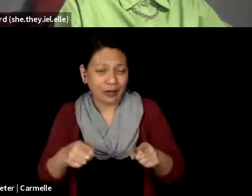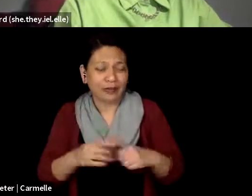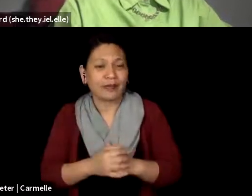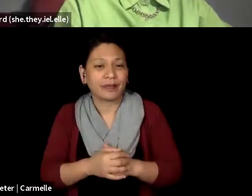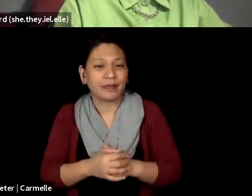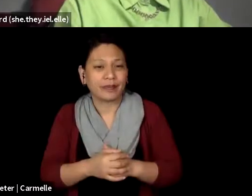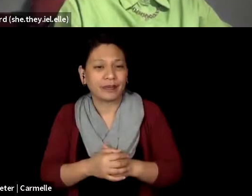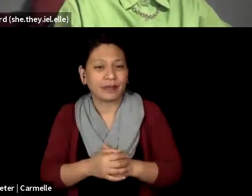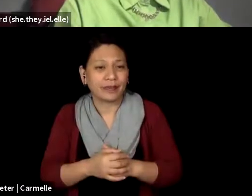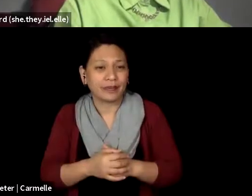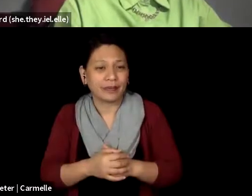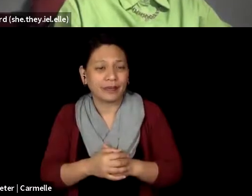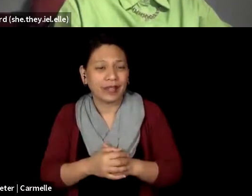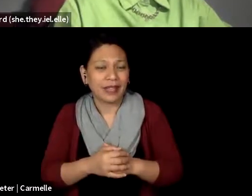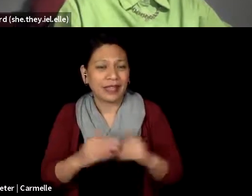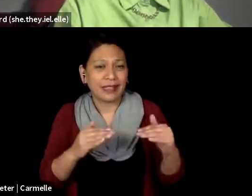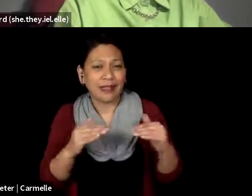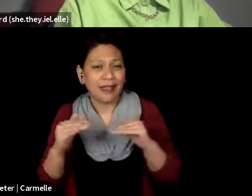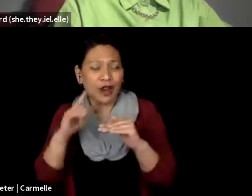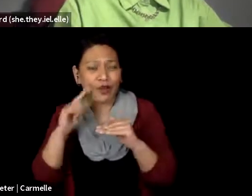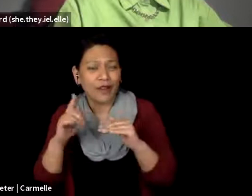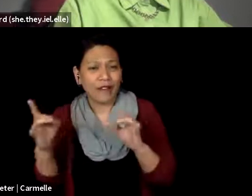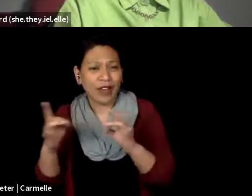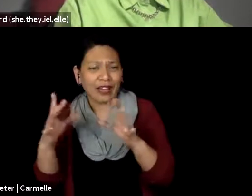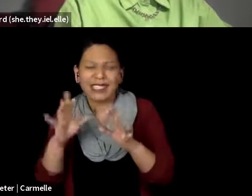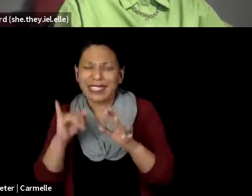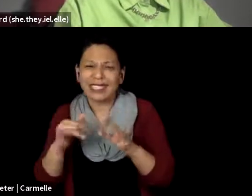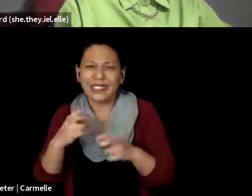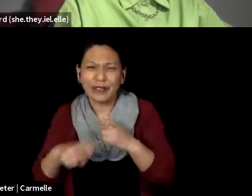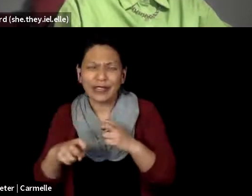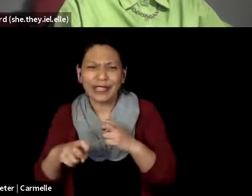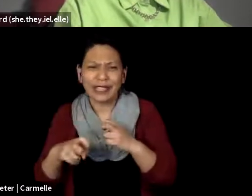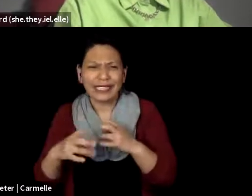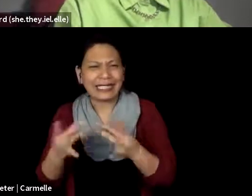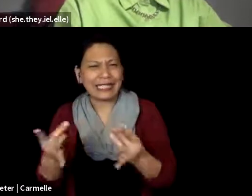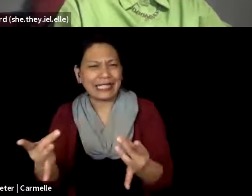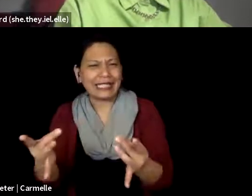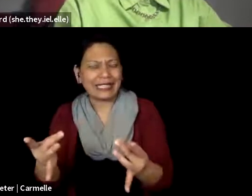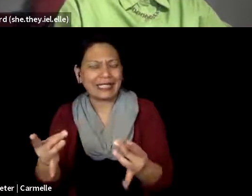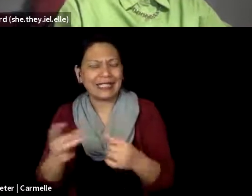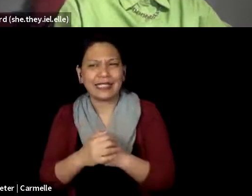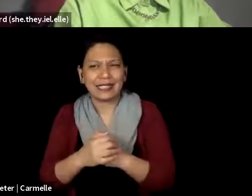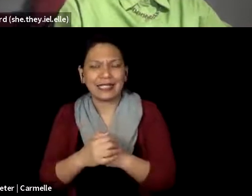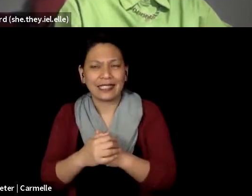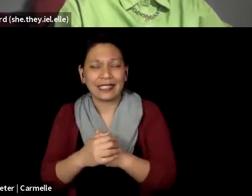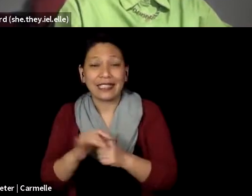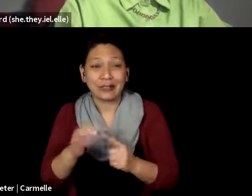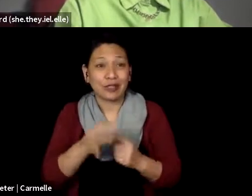lateral violence is a tricky thing, especially in our industry, and especially in amongst Indigenous